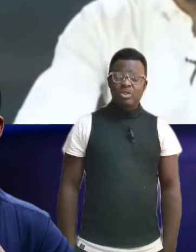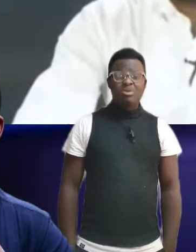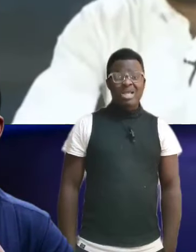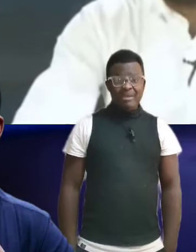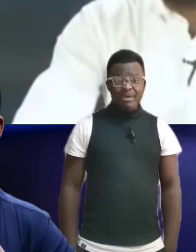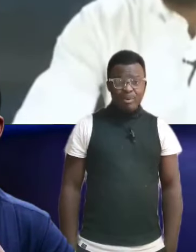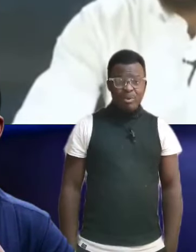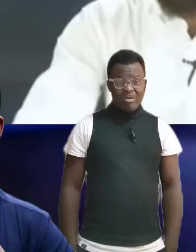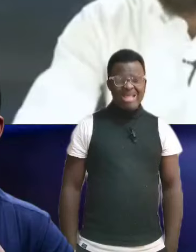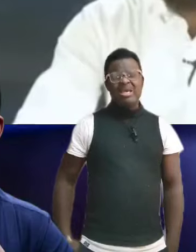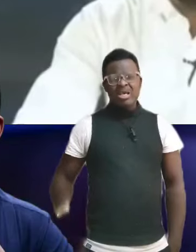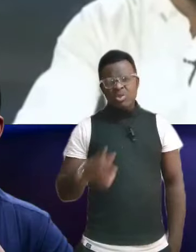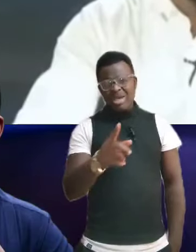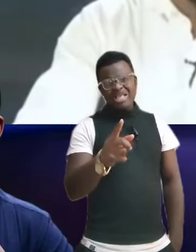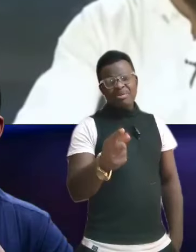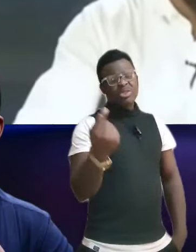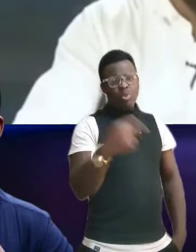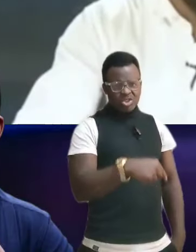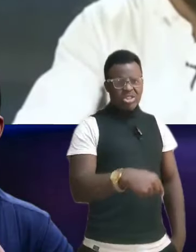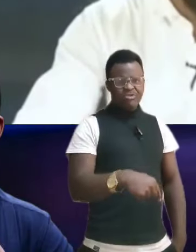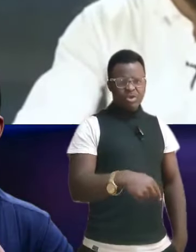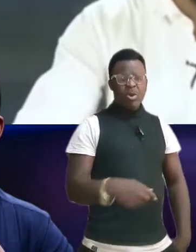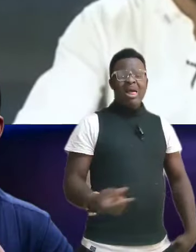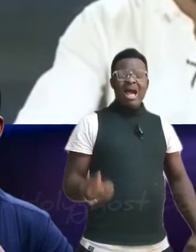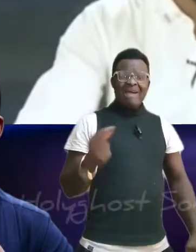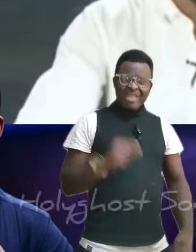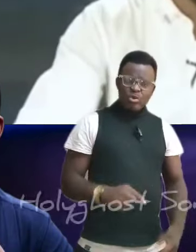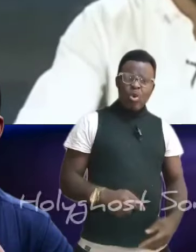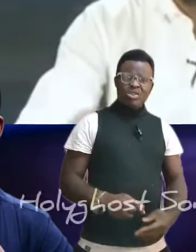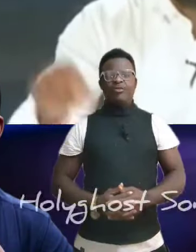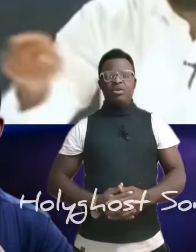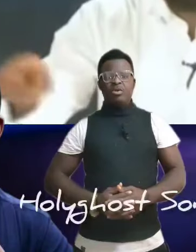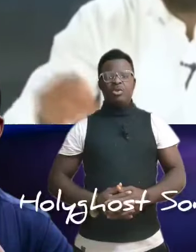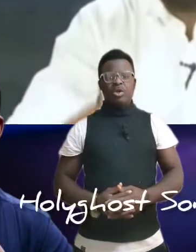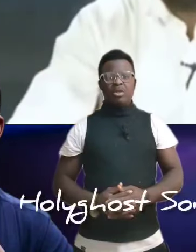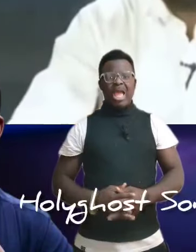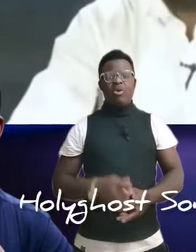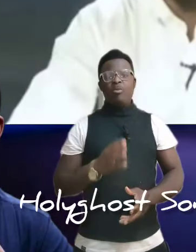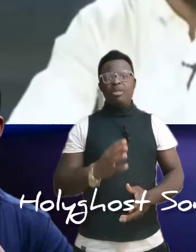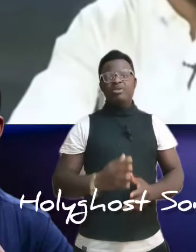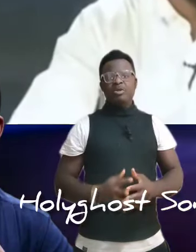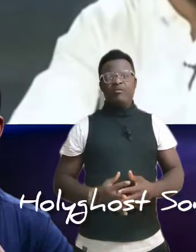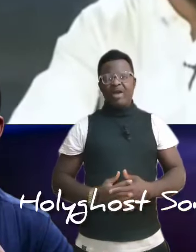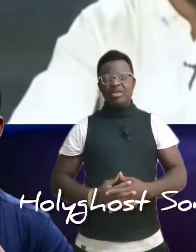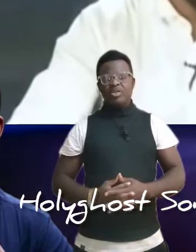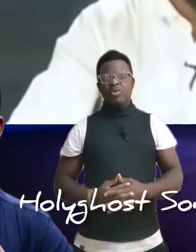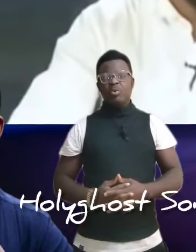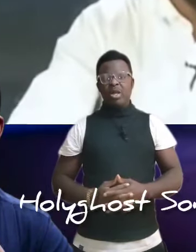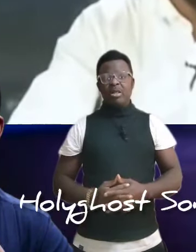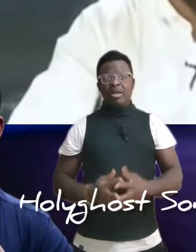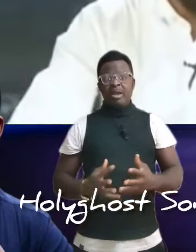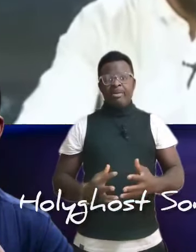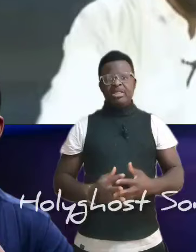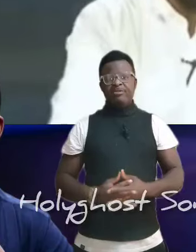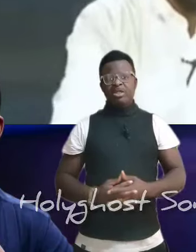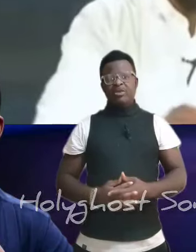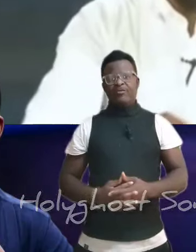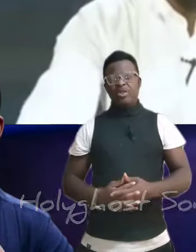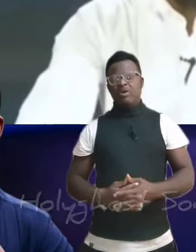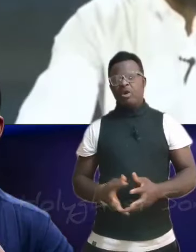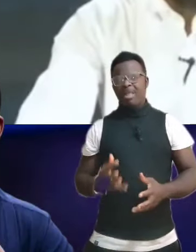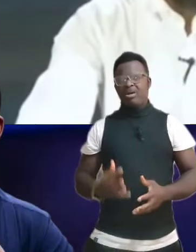if they put the energy and the resource that was used to stop this protest into fixing this country. Nigeria would be better off.